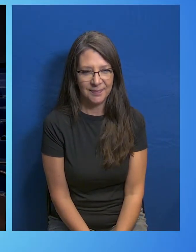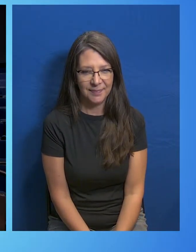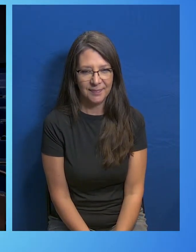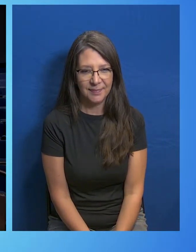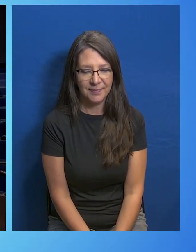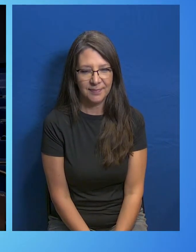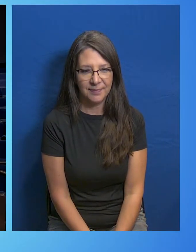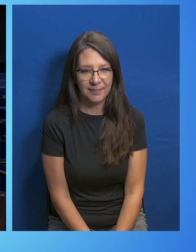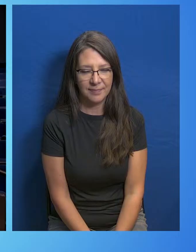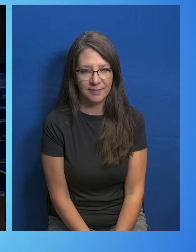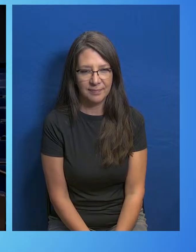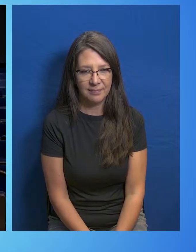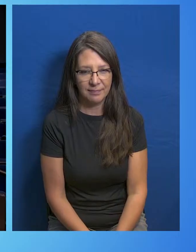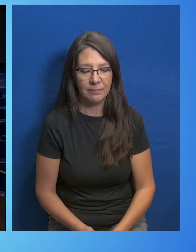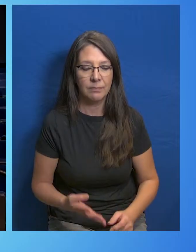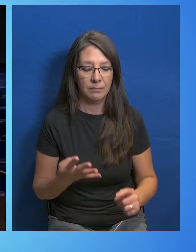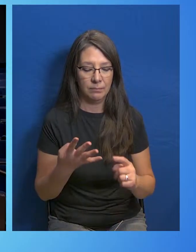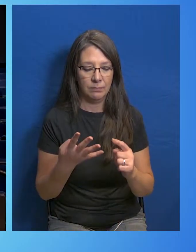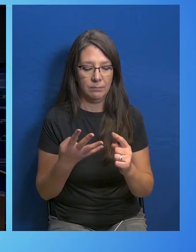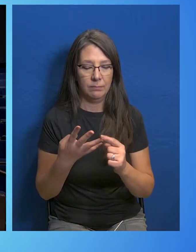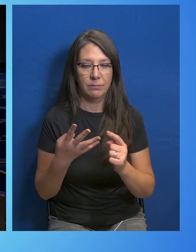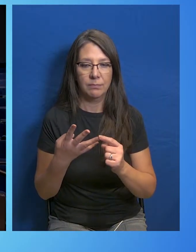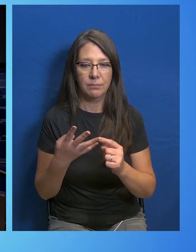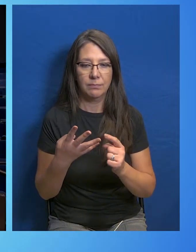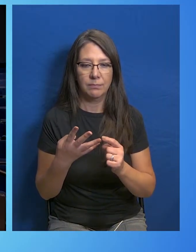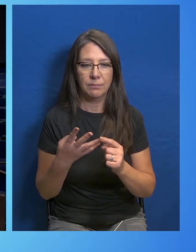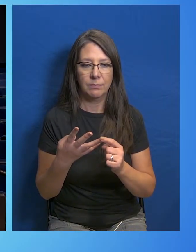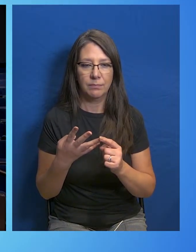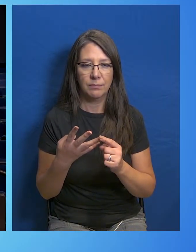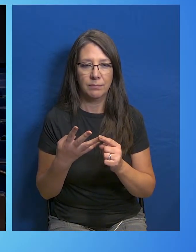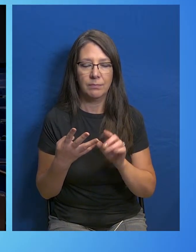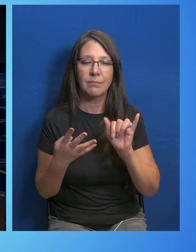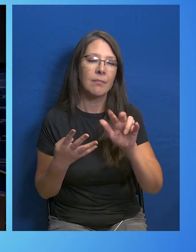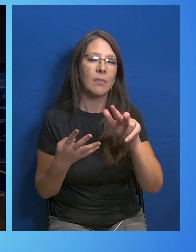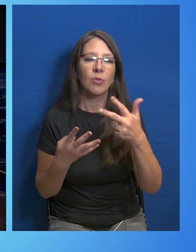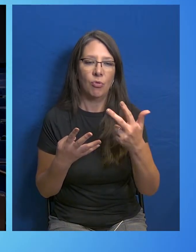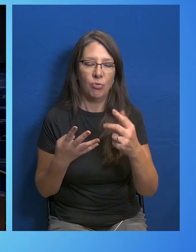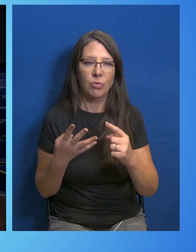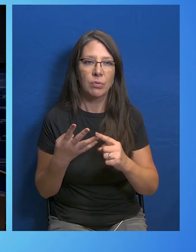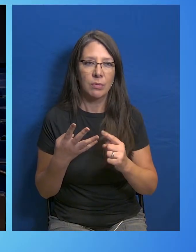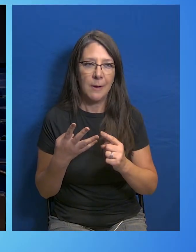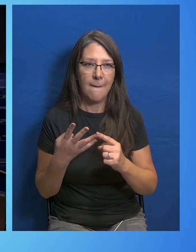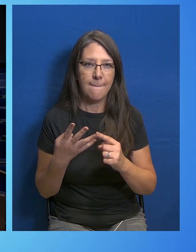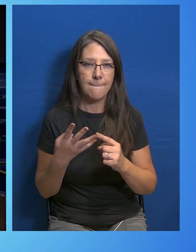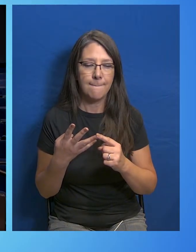And then the third bill that we drafted